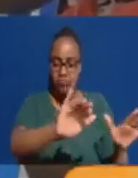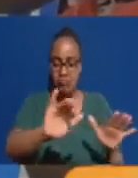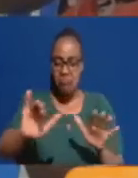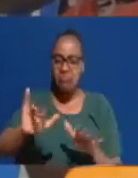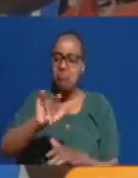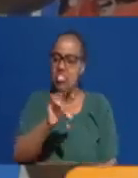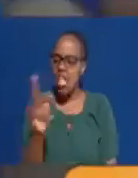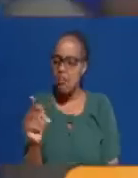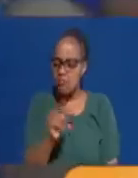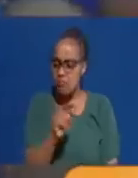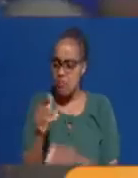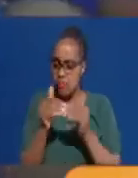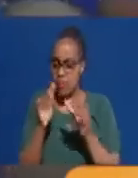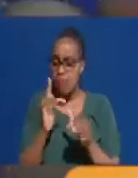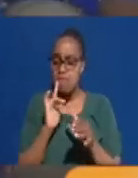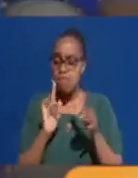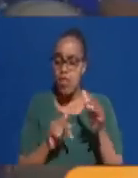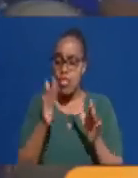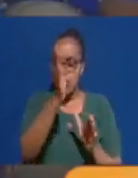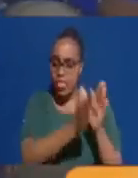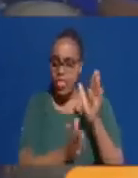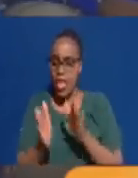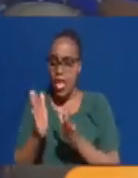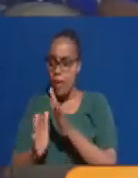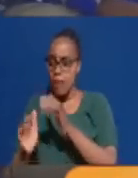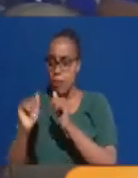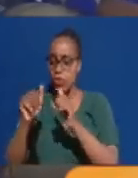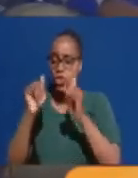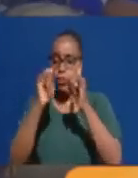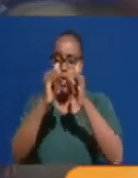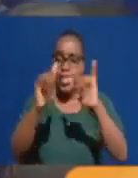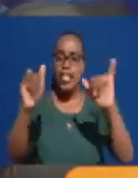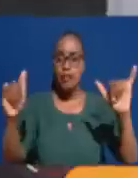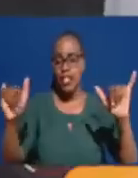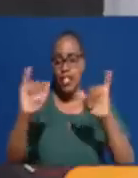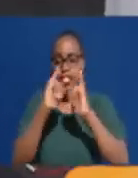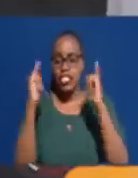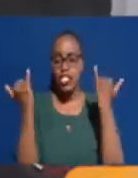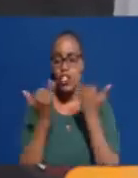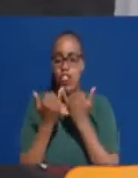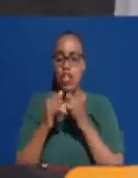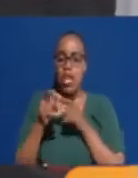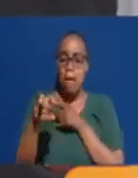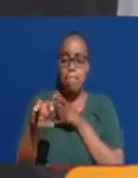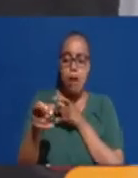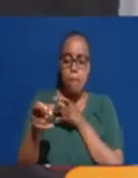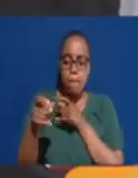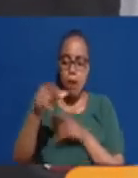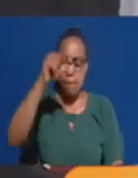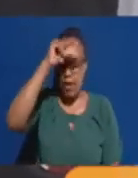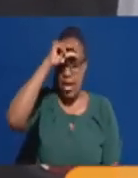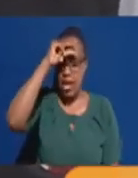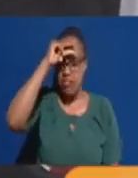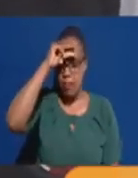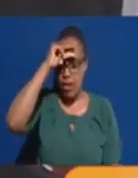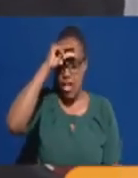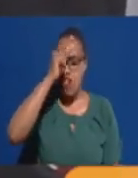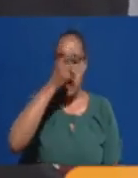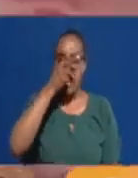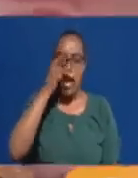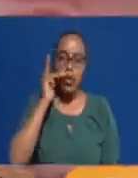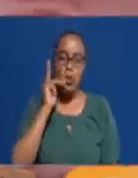the president of hatching a grand plan to muffle independent institutions from criticizing the government. Musyoka giving